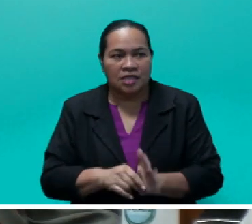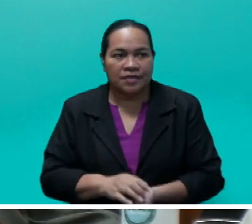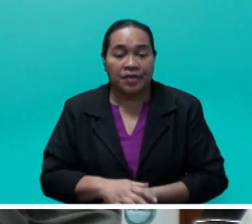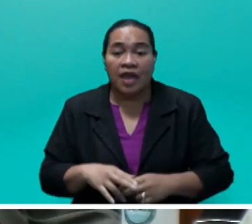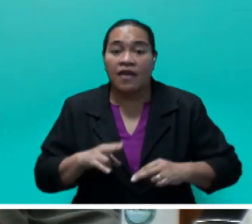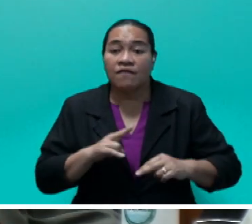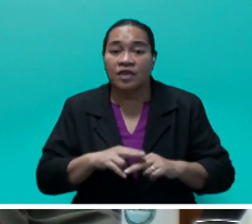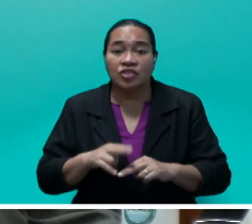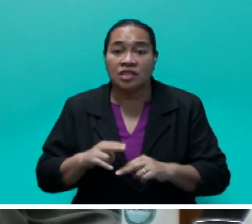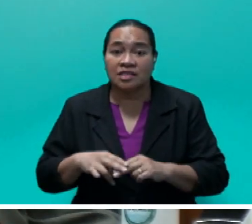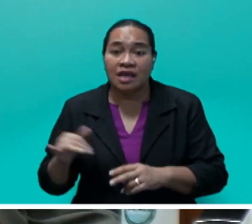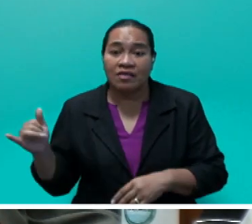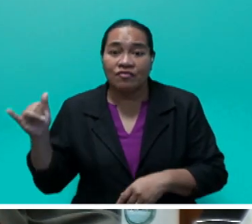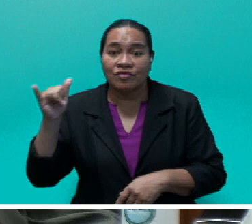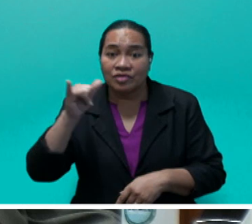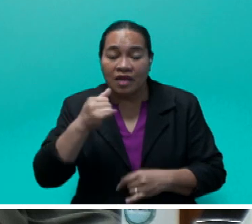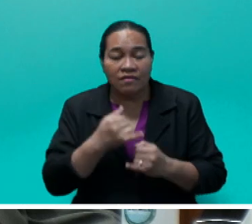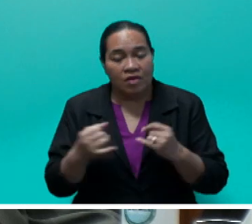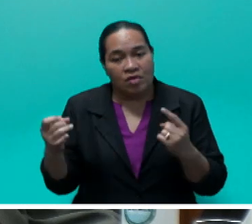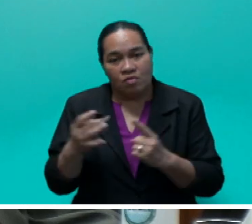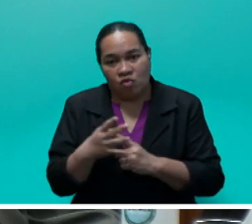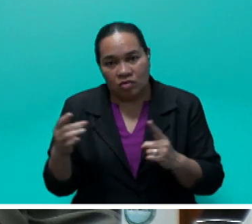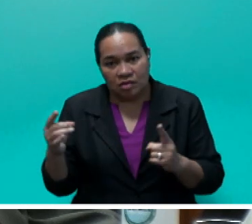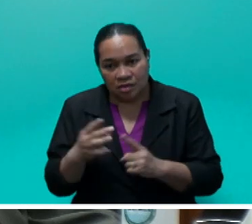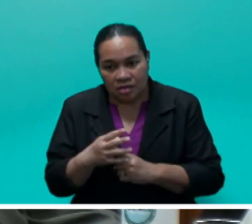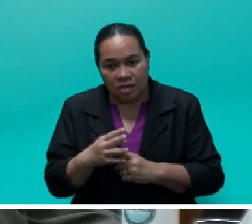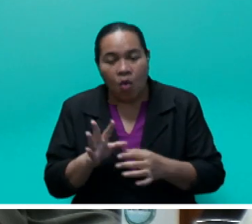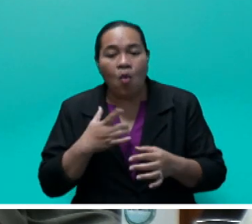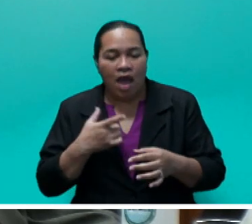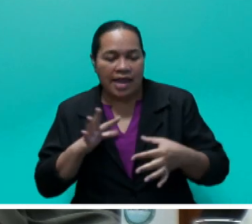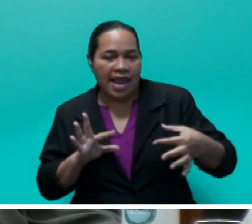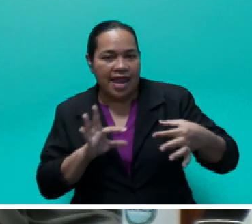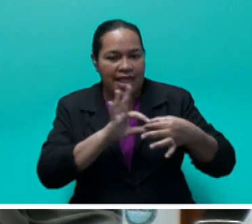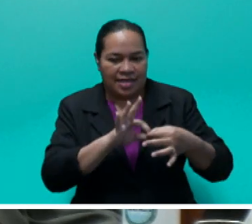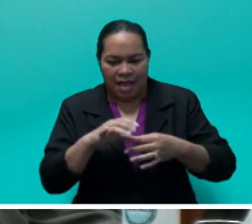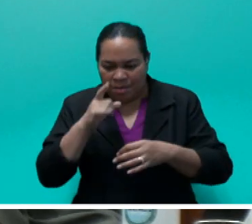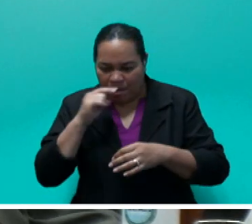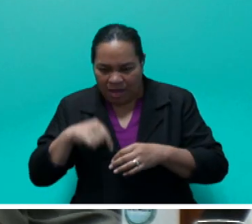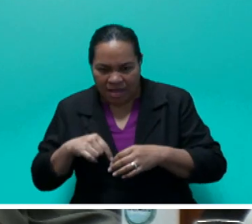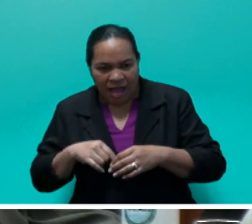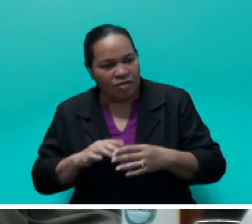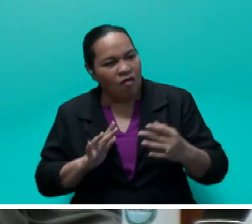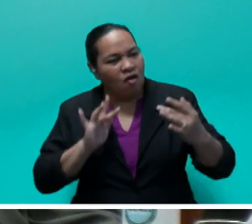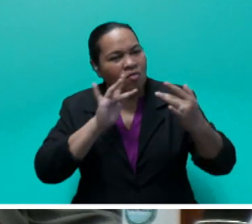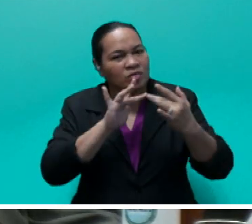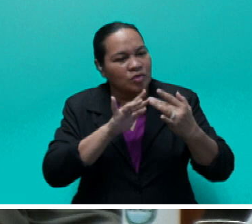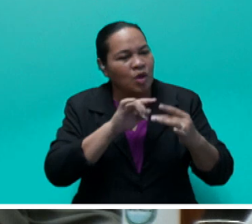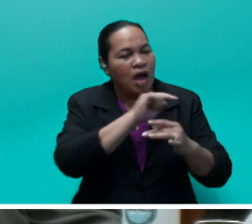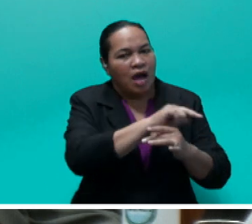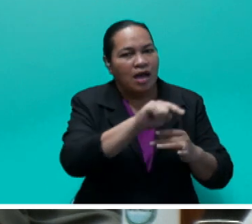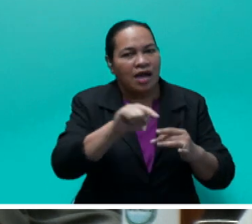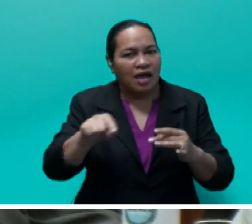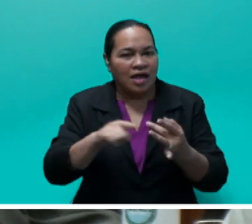Fiji's aviation sector is pivotal, linking Fijians globally, bolstering tourism, trade and